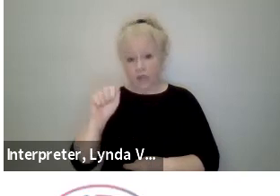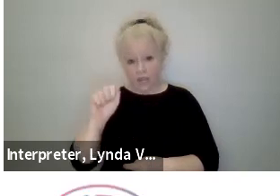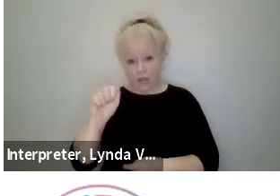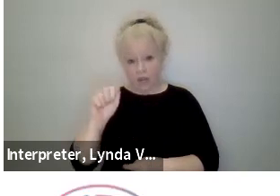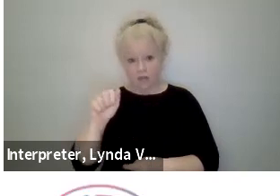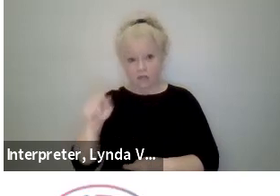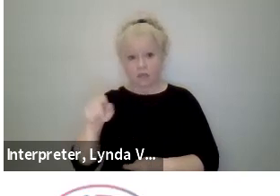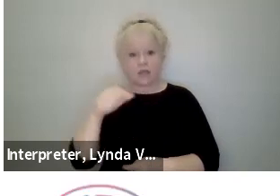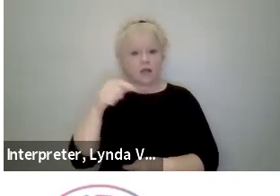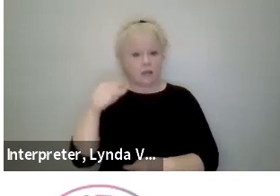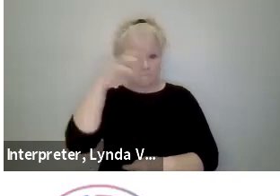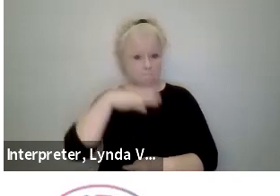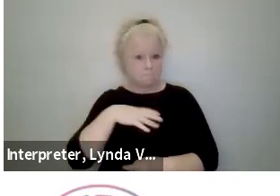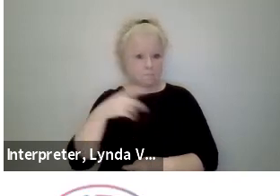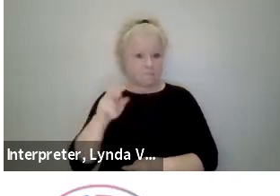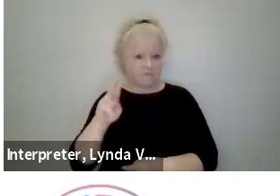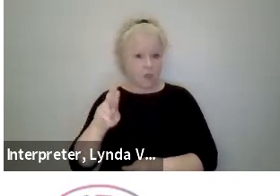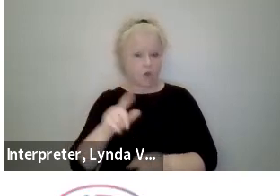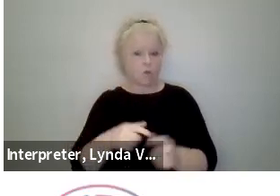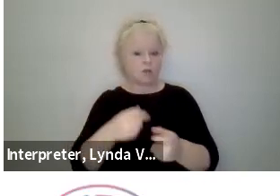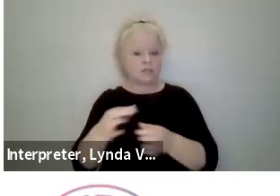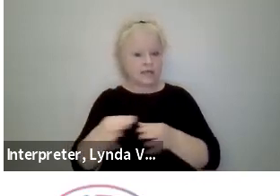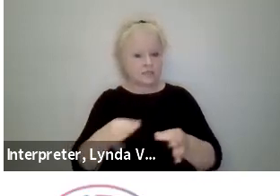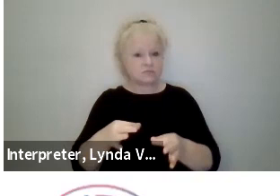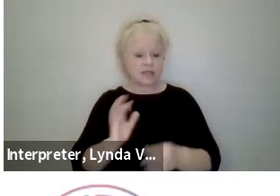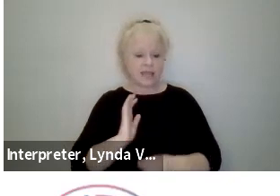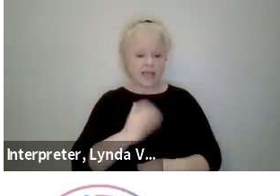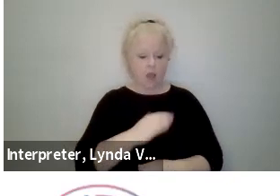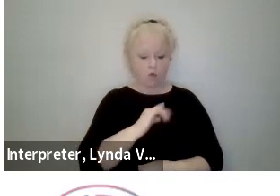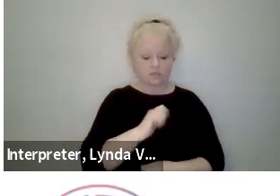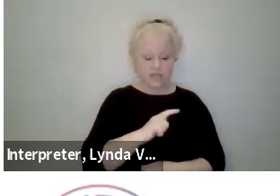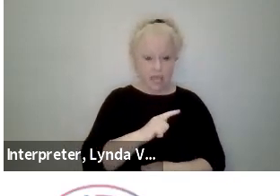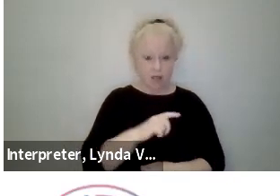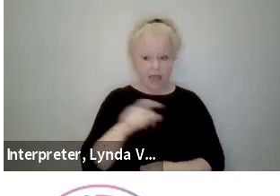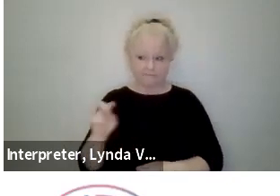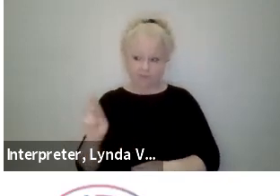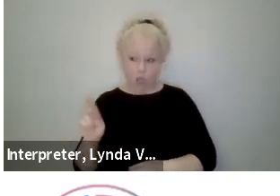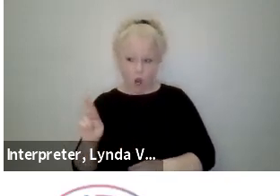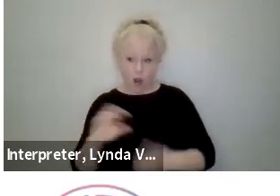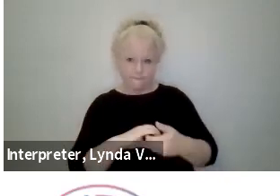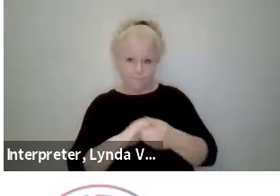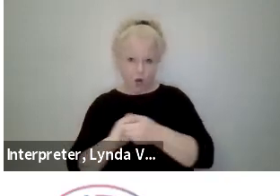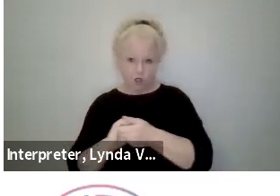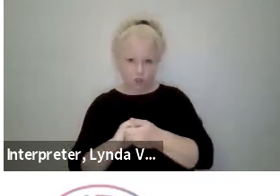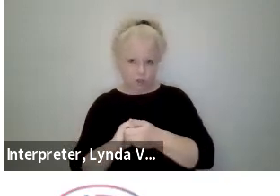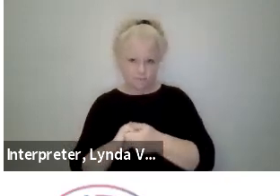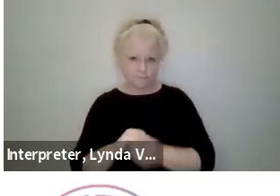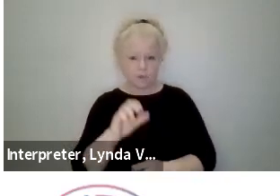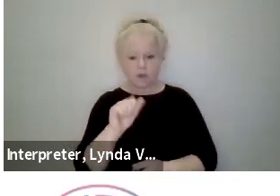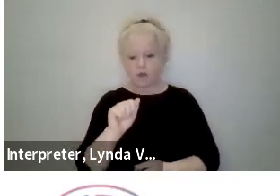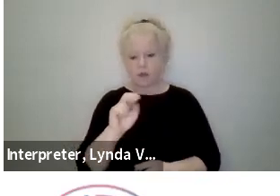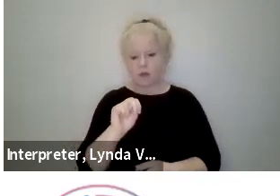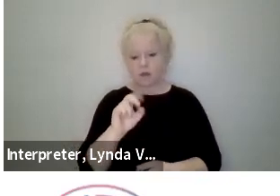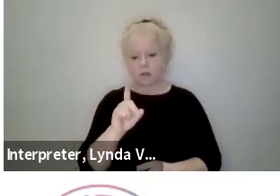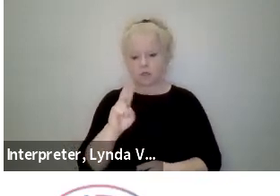2, and he's going to tell you a bit about the partnership between our CIL and VR. Andreas, welcome, and thank you